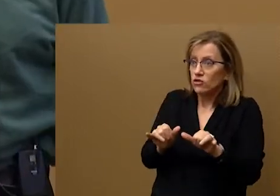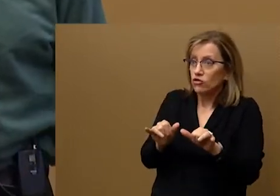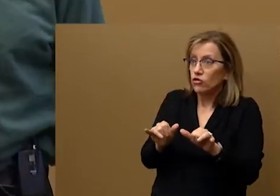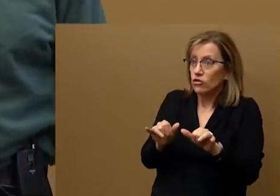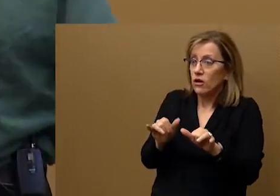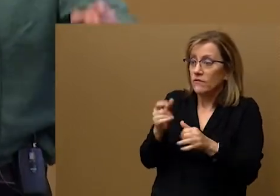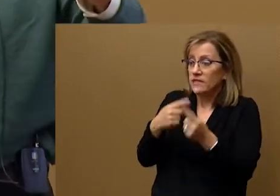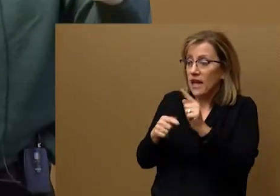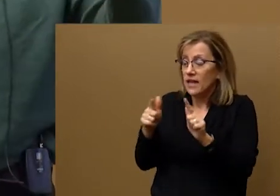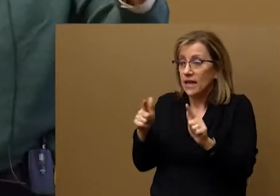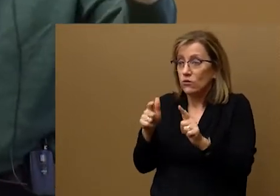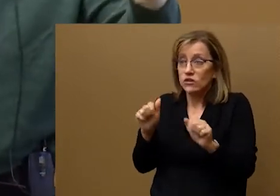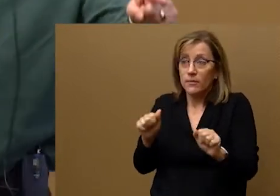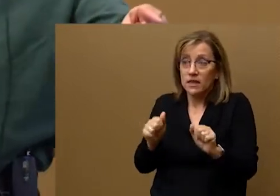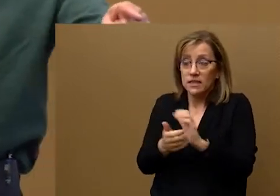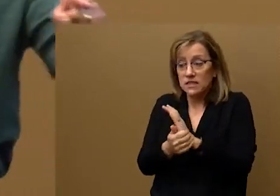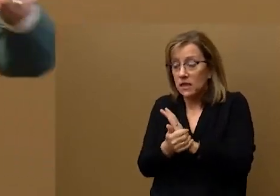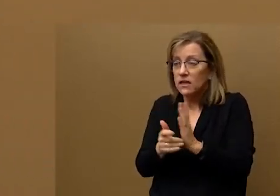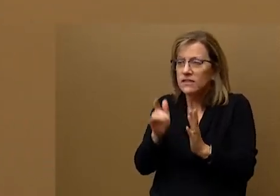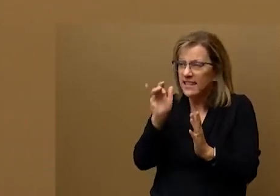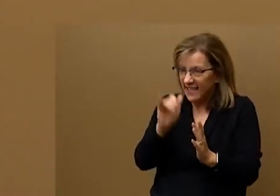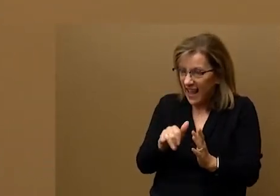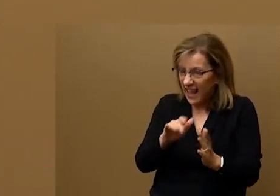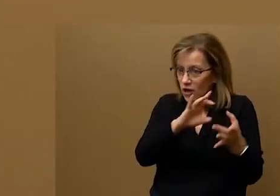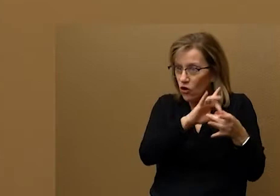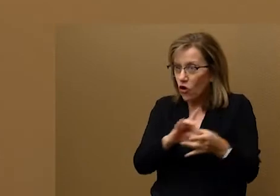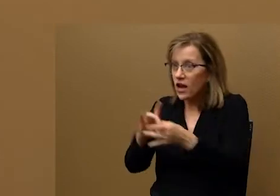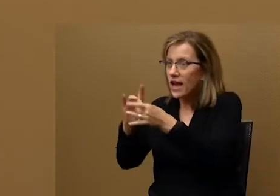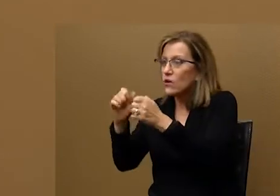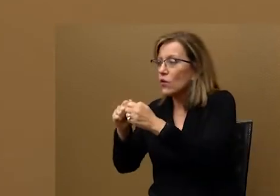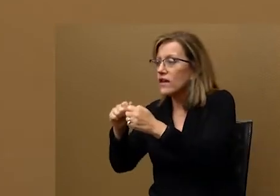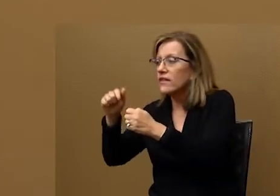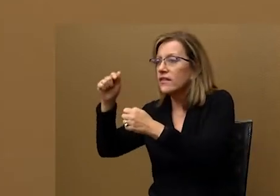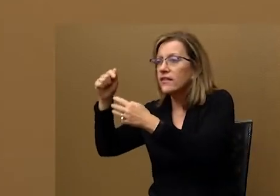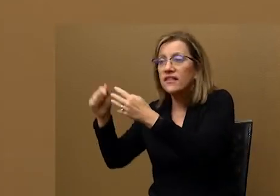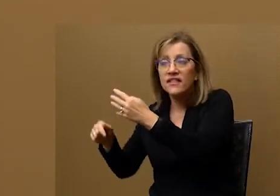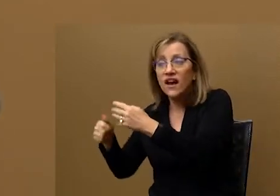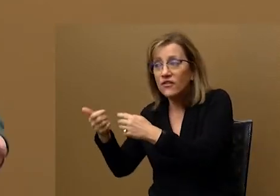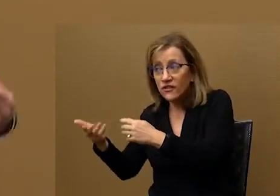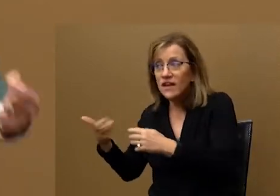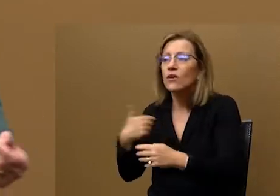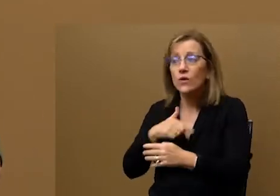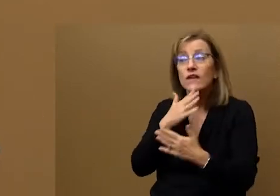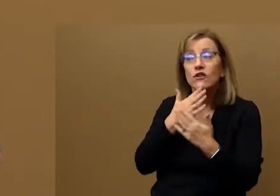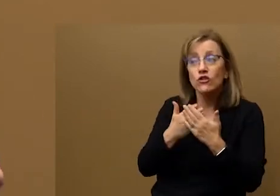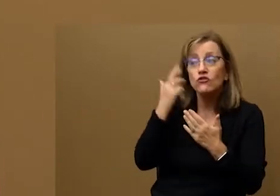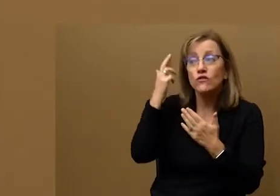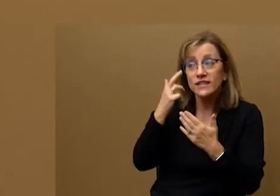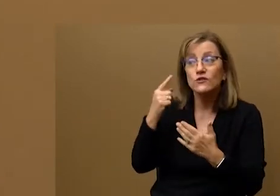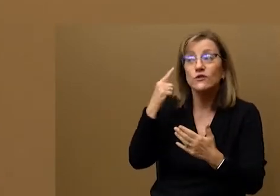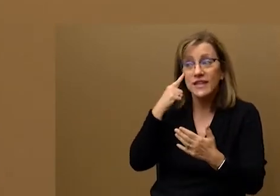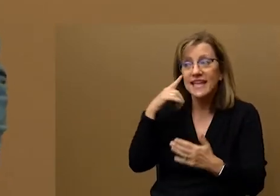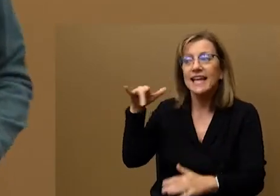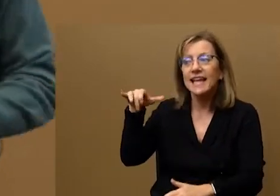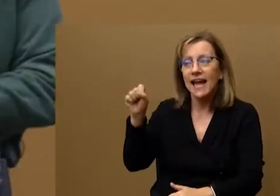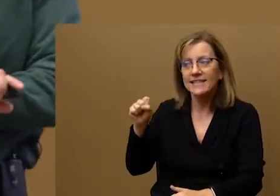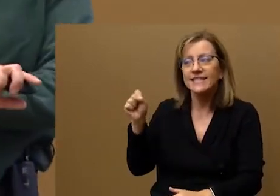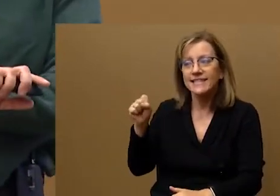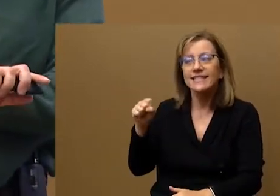language abilities? And see, does that correlate with anything else? Because we have good reason to think that it does.